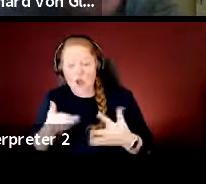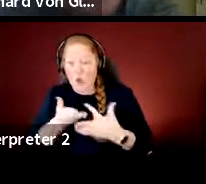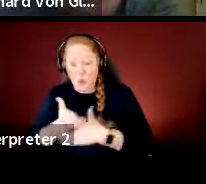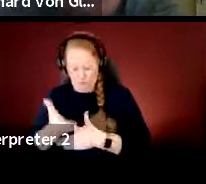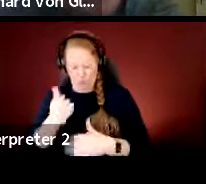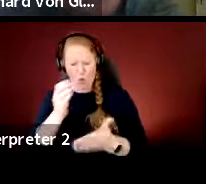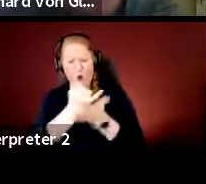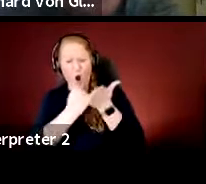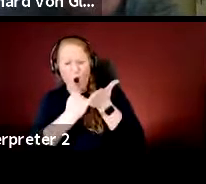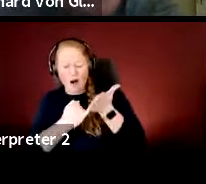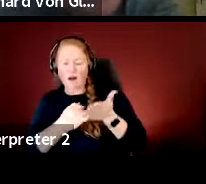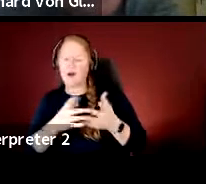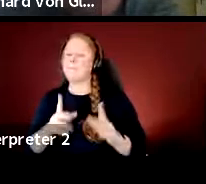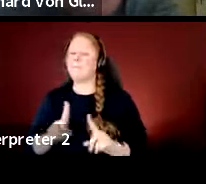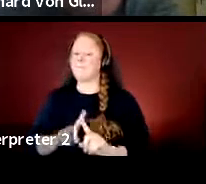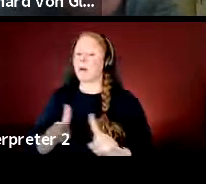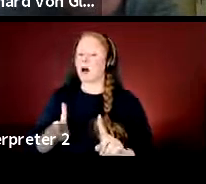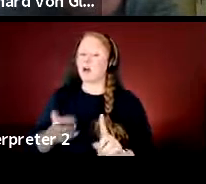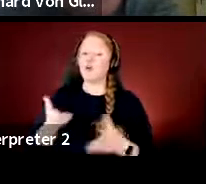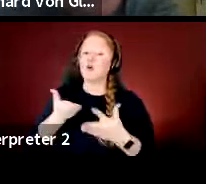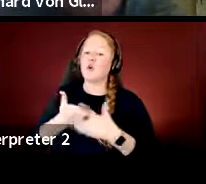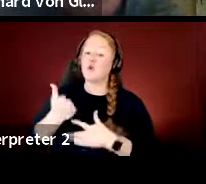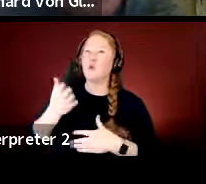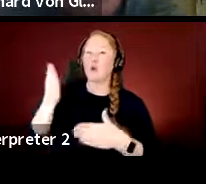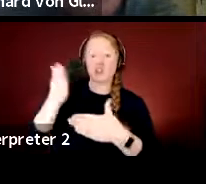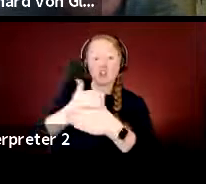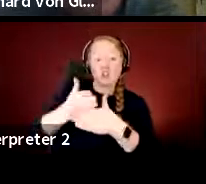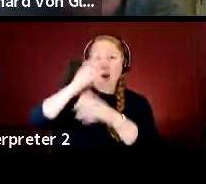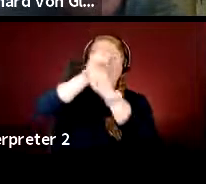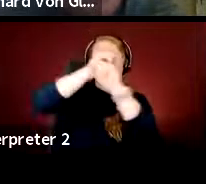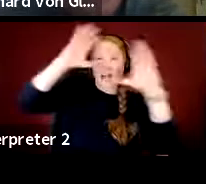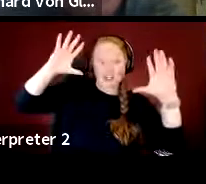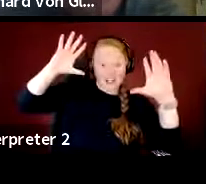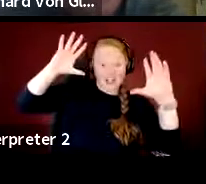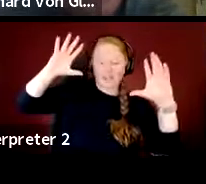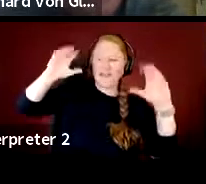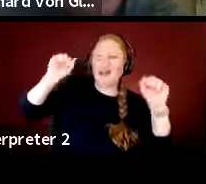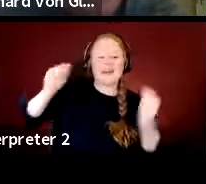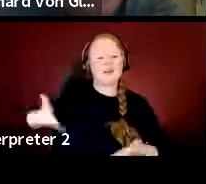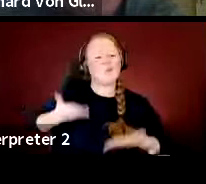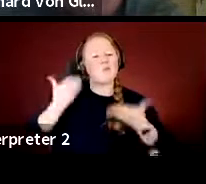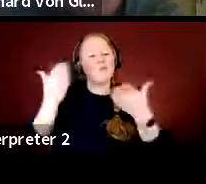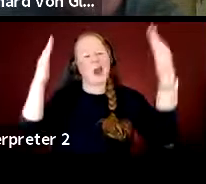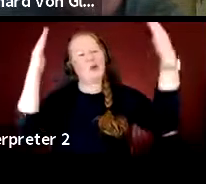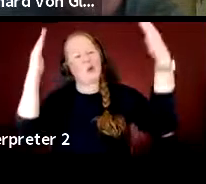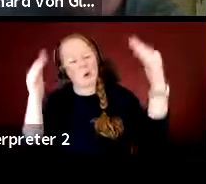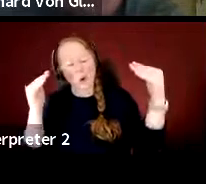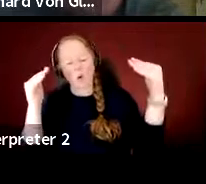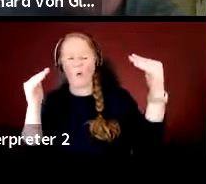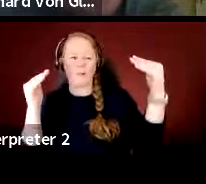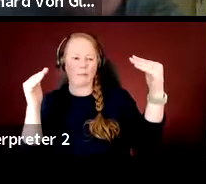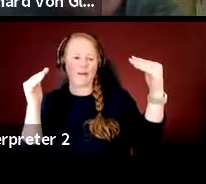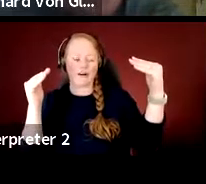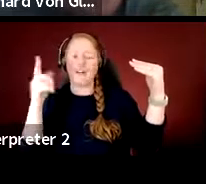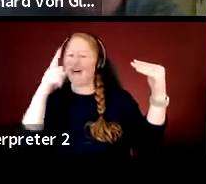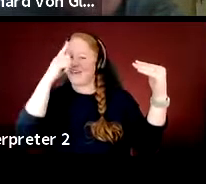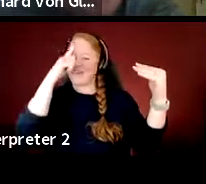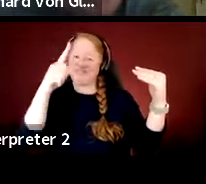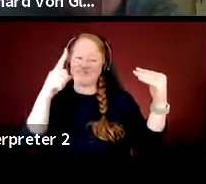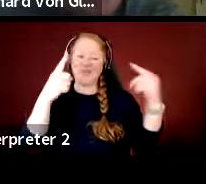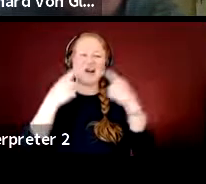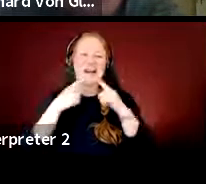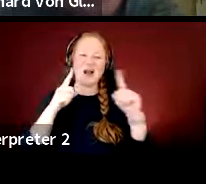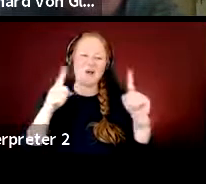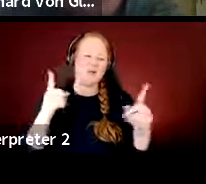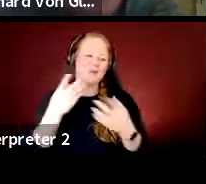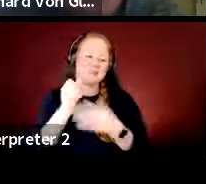shared imaginations, we can provide much needed hope for a more equitable St. Louis. I'm